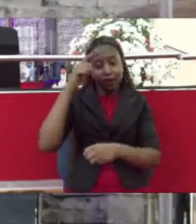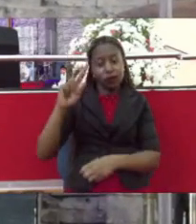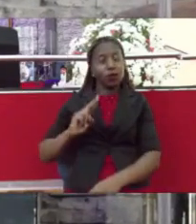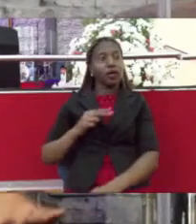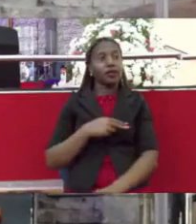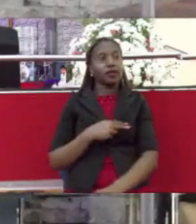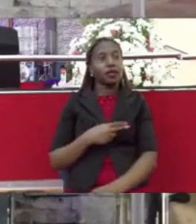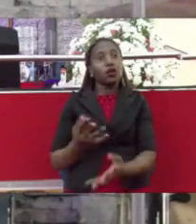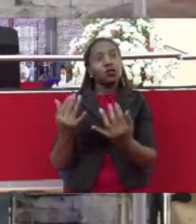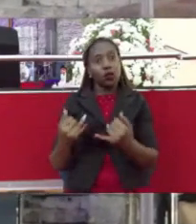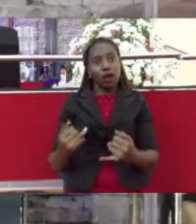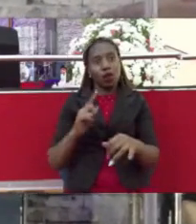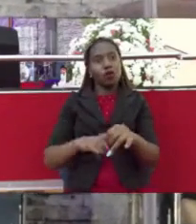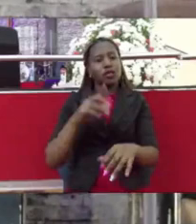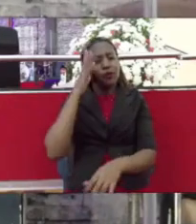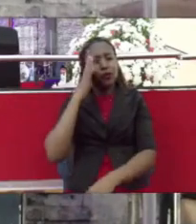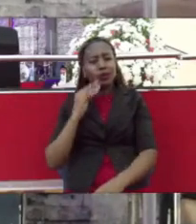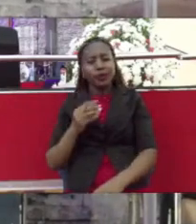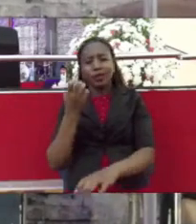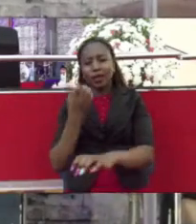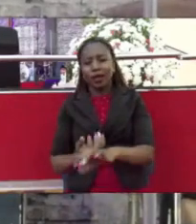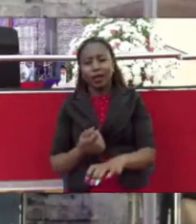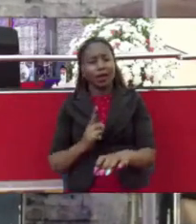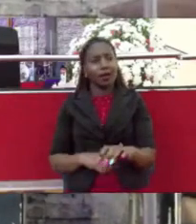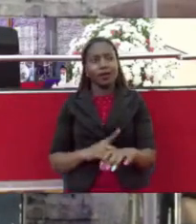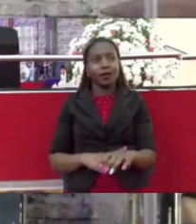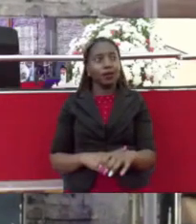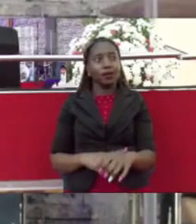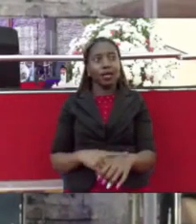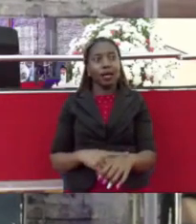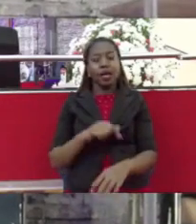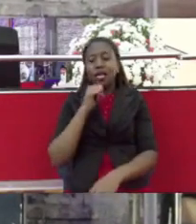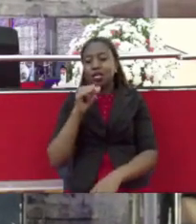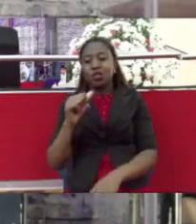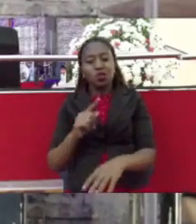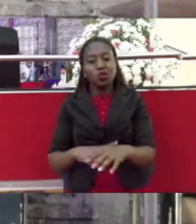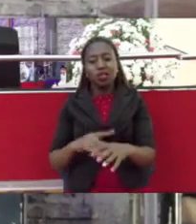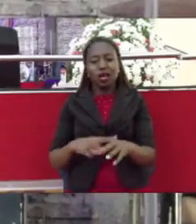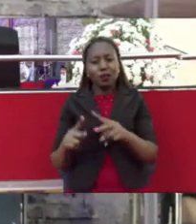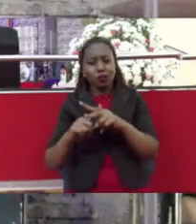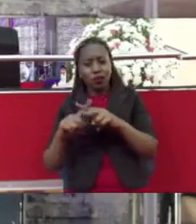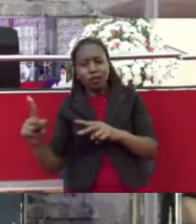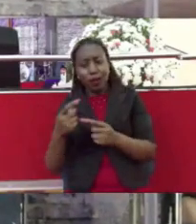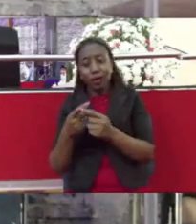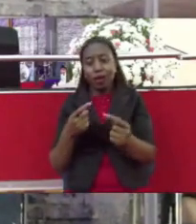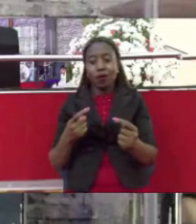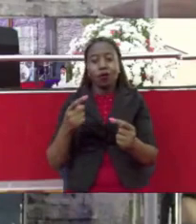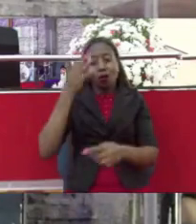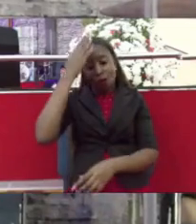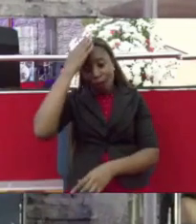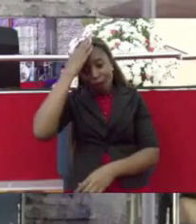going through stuff, kwamba wakati tunapitia mambo, it's not the time to run away from Monday prayers. Sio wakati wa kukimbia kutoka kwa maombi